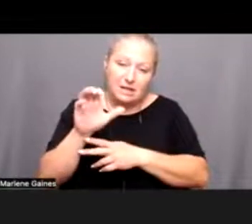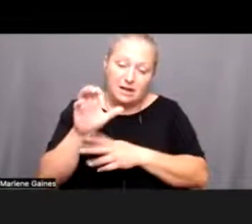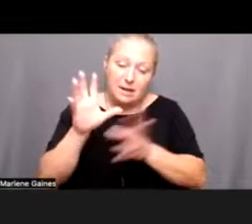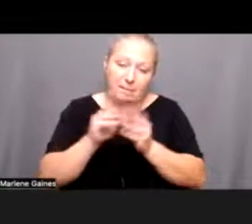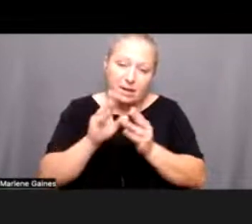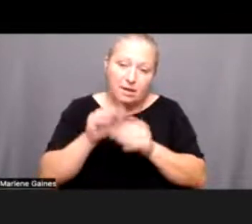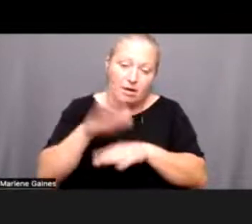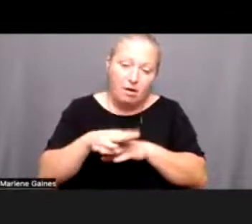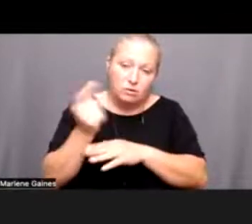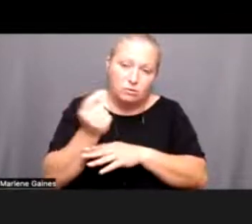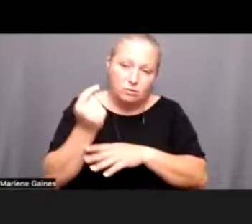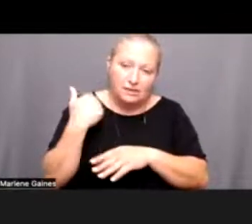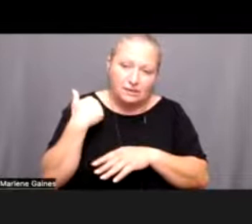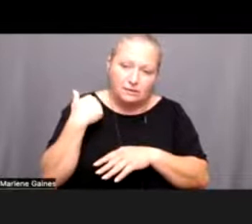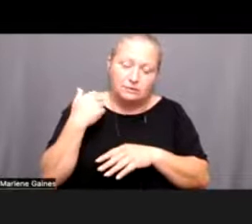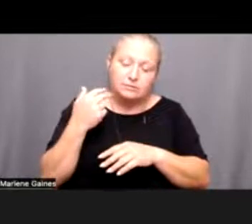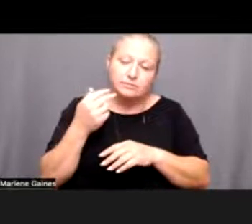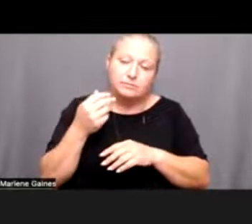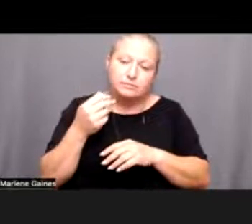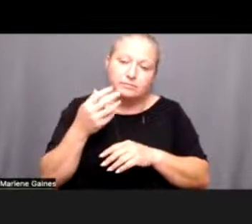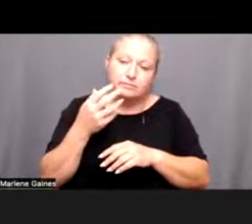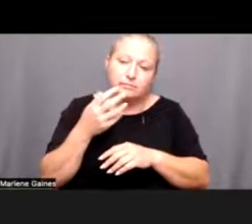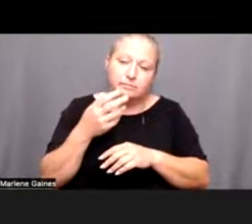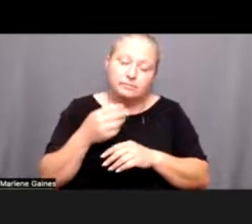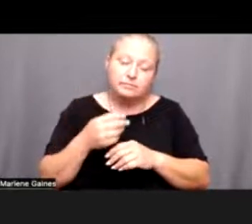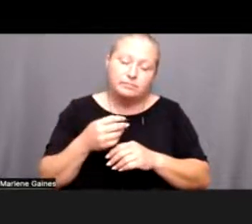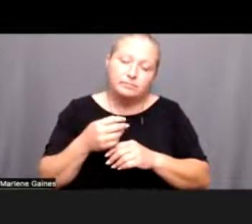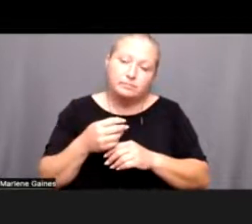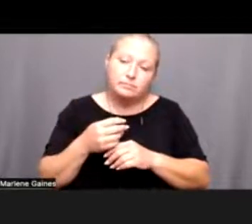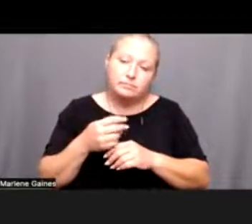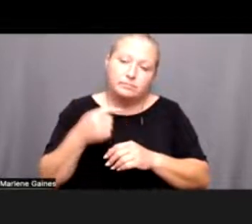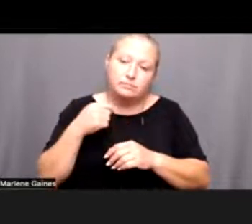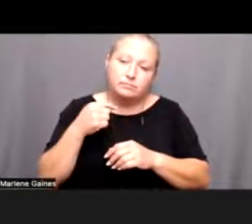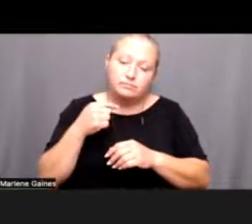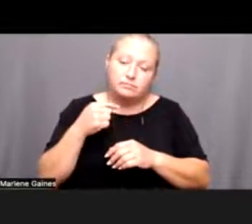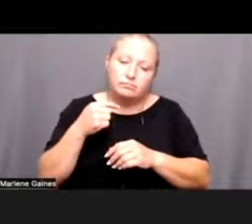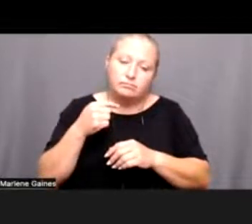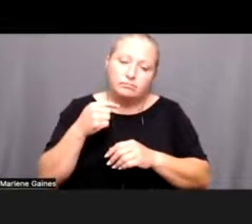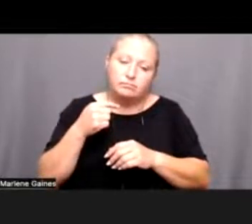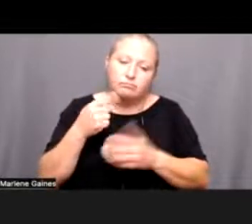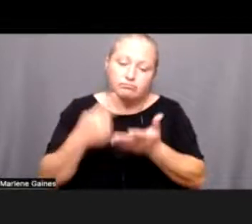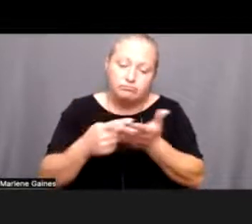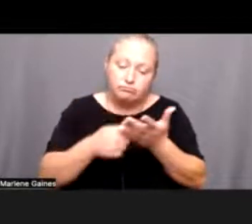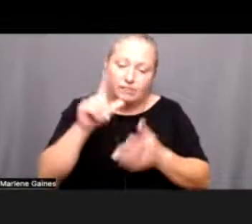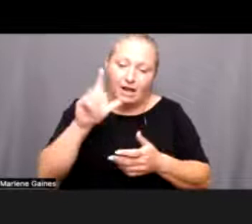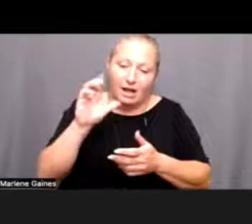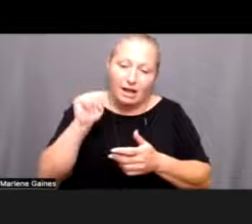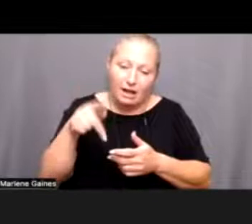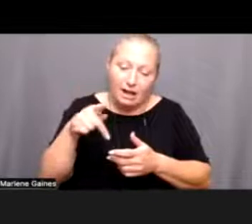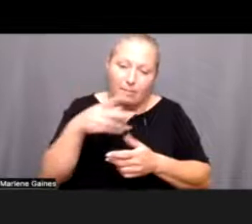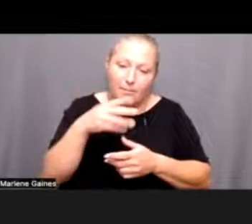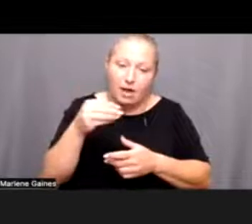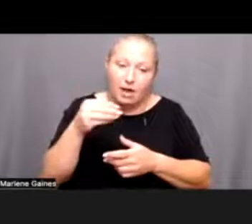on Tuesday, and we went over the LCAP and gave parent